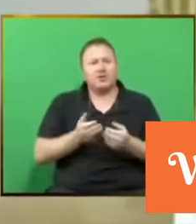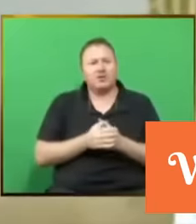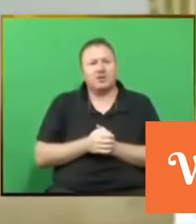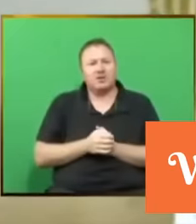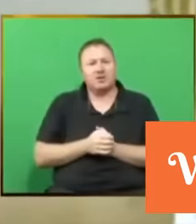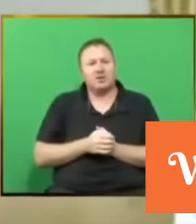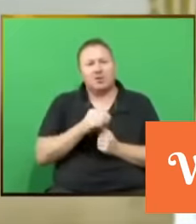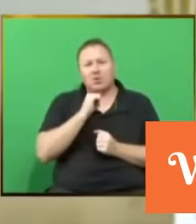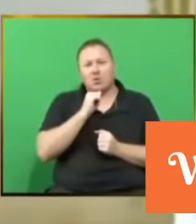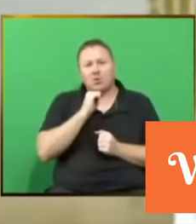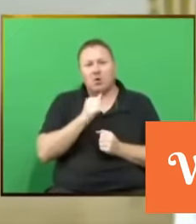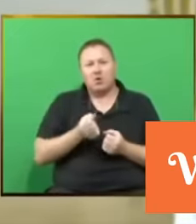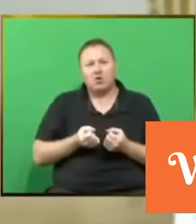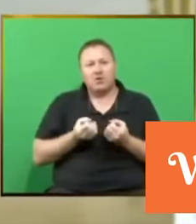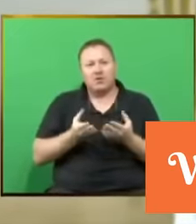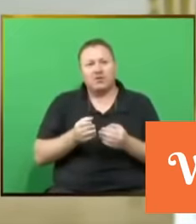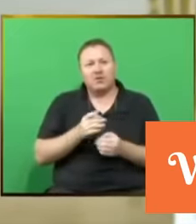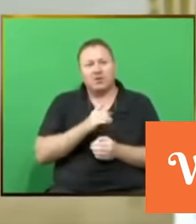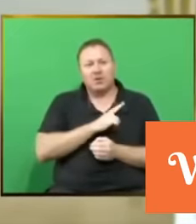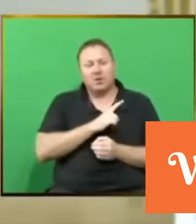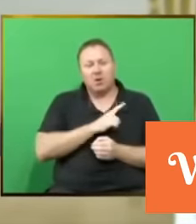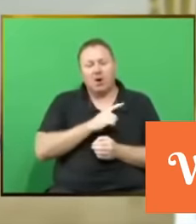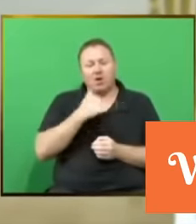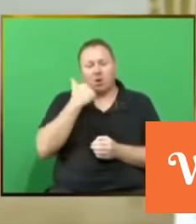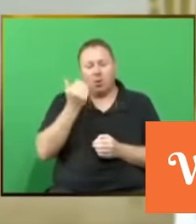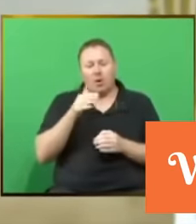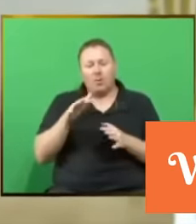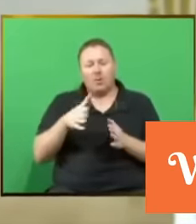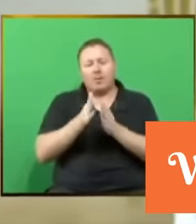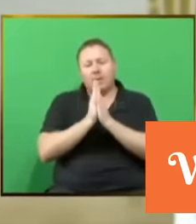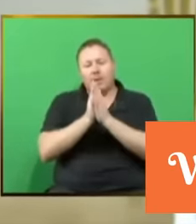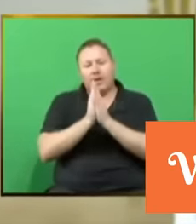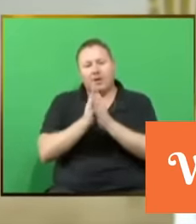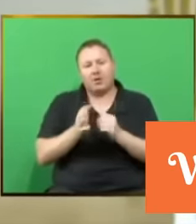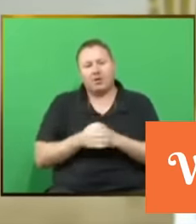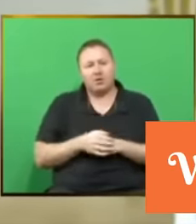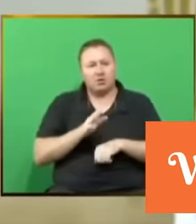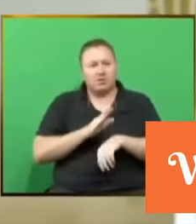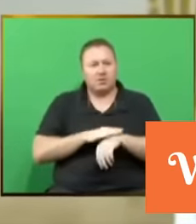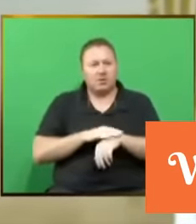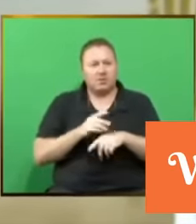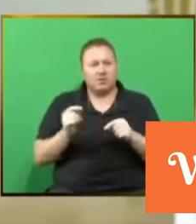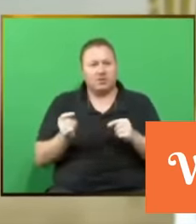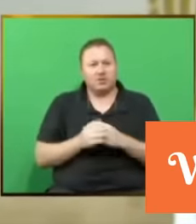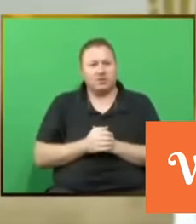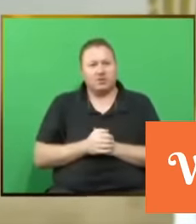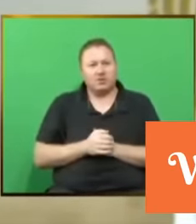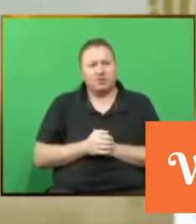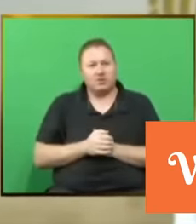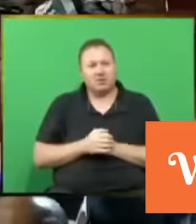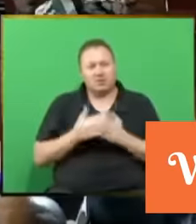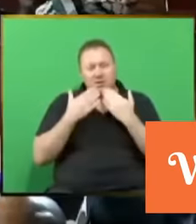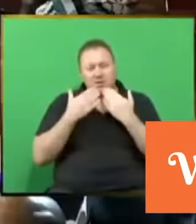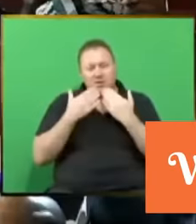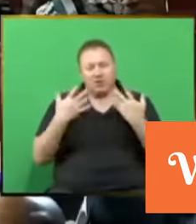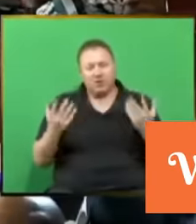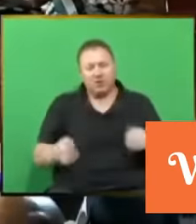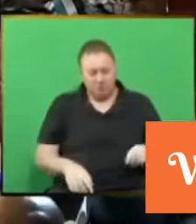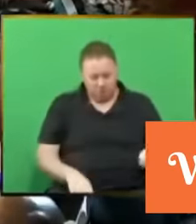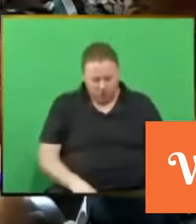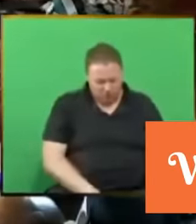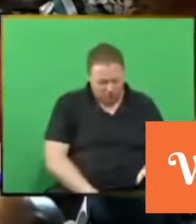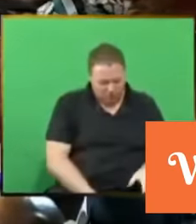won't do it because you want these people to come begging to you day in your and day out. Your time is up, Honourable Member. Thank you very much.